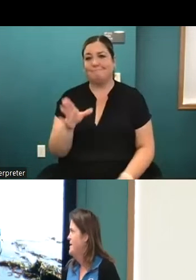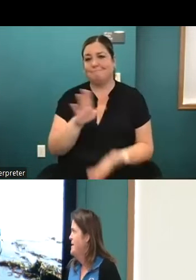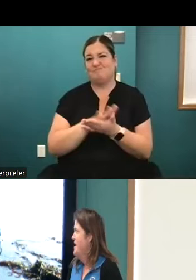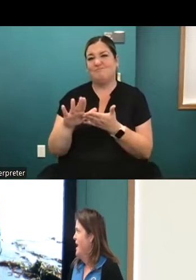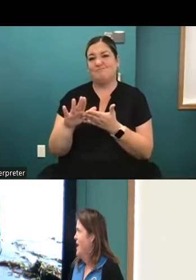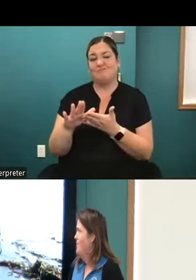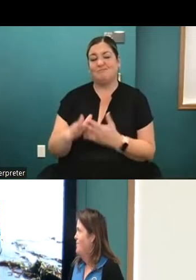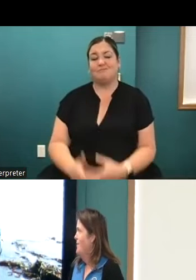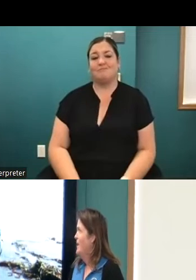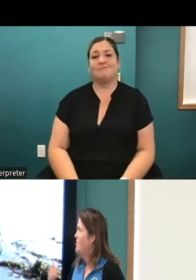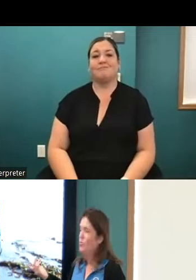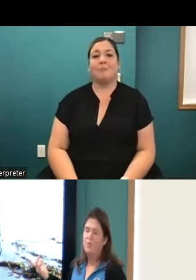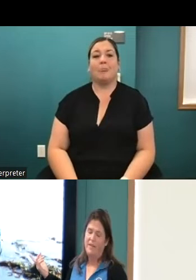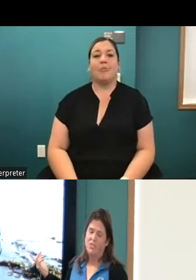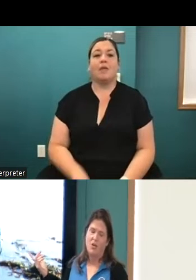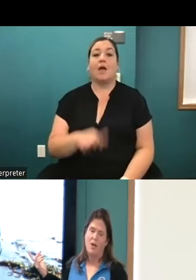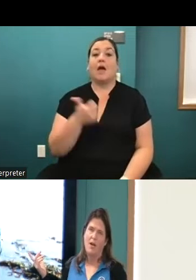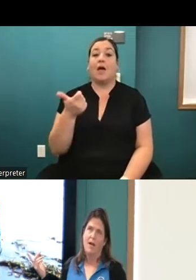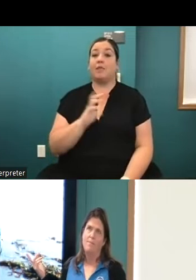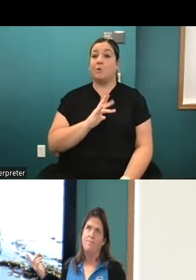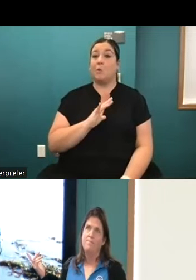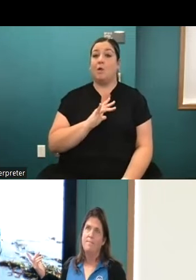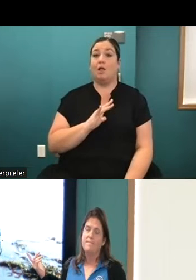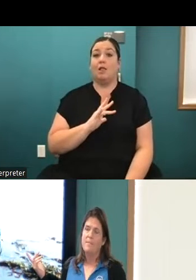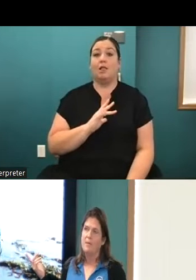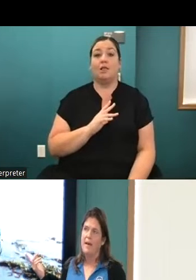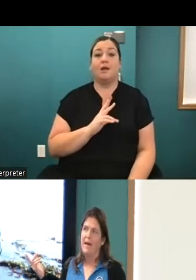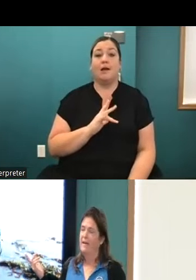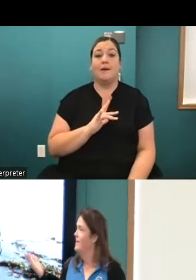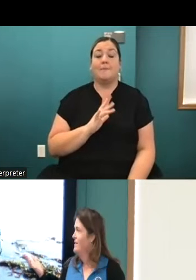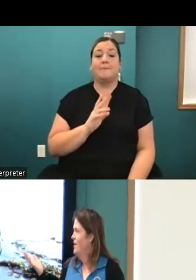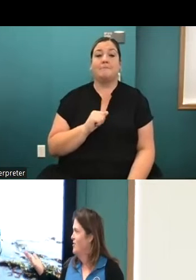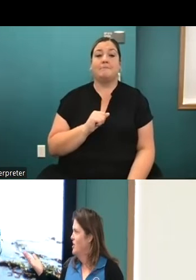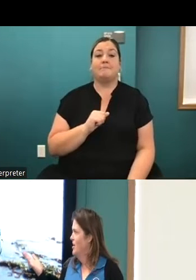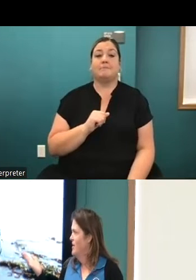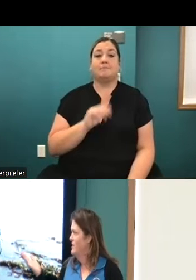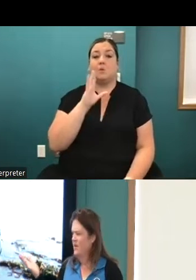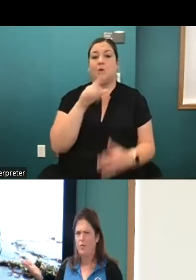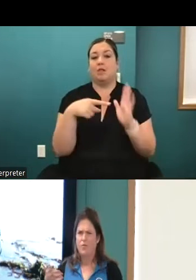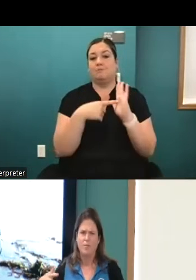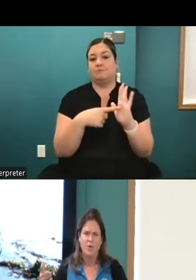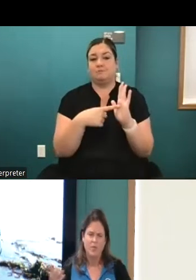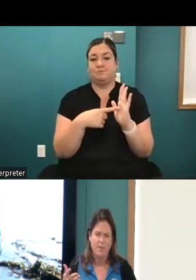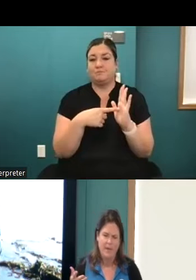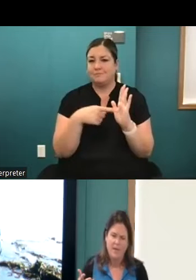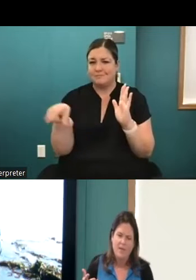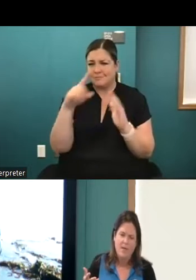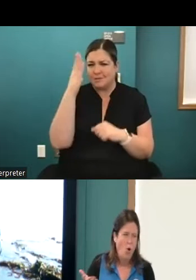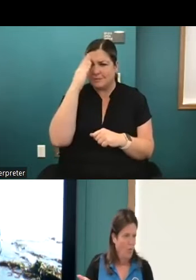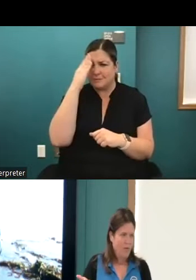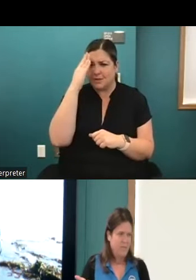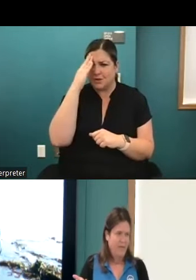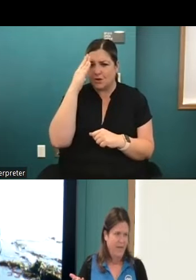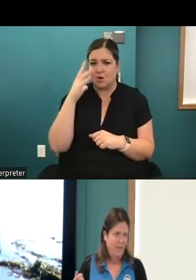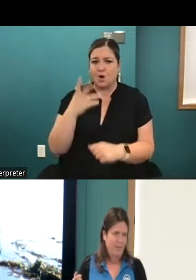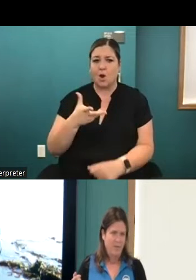nice. Another cool feature that I'll share is, I don't know if you're familiar with it, but